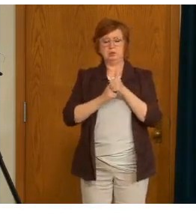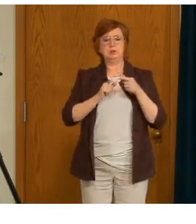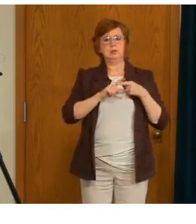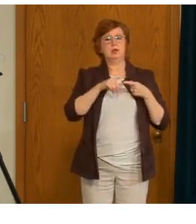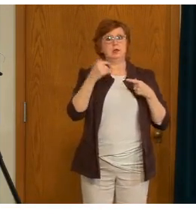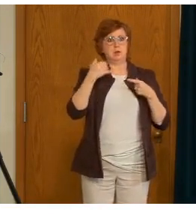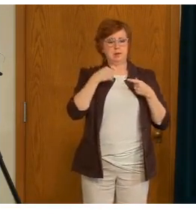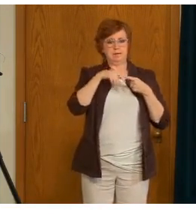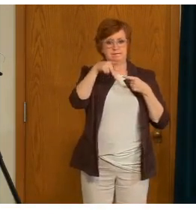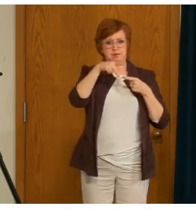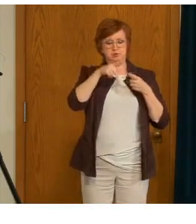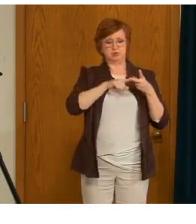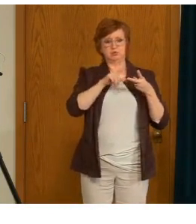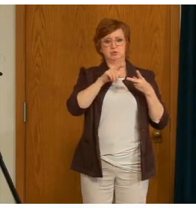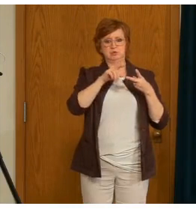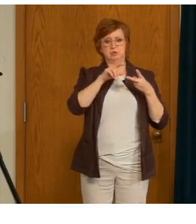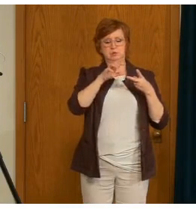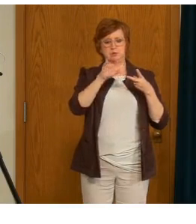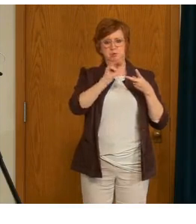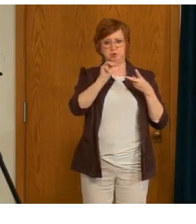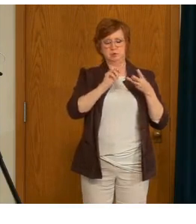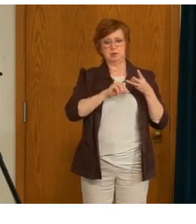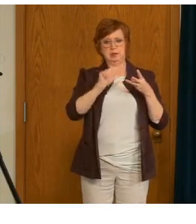Pfizer, Moderna, and AstraZeneca are